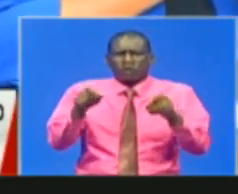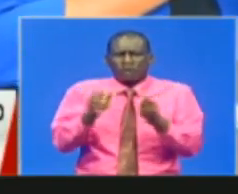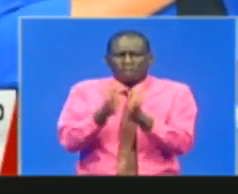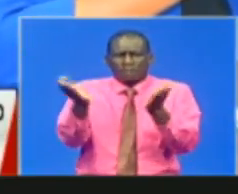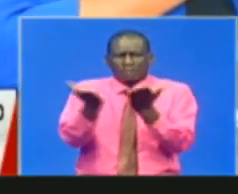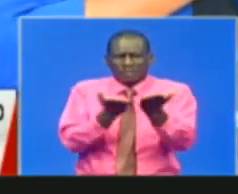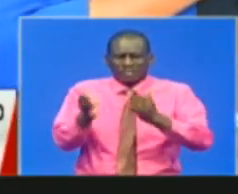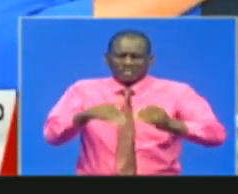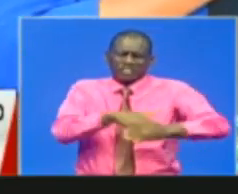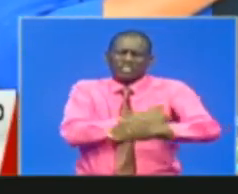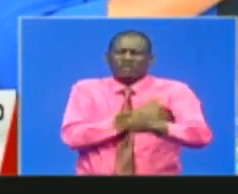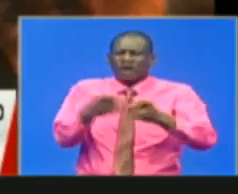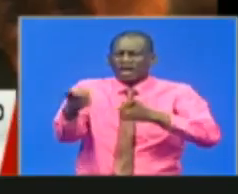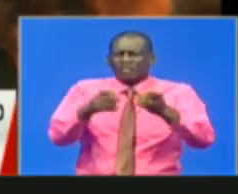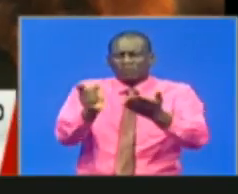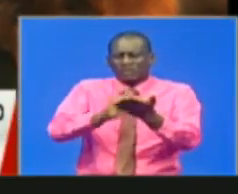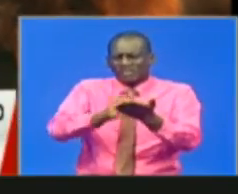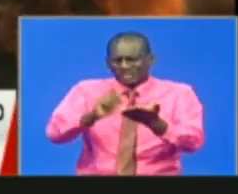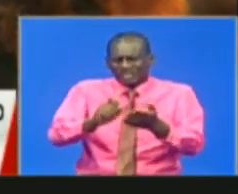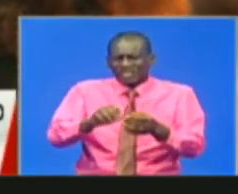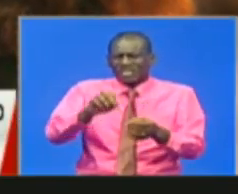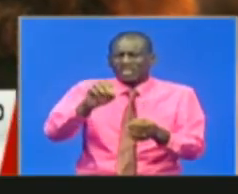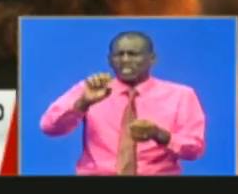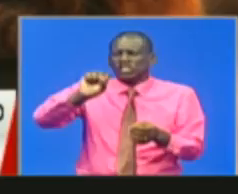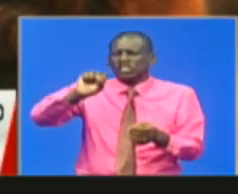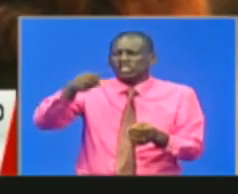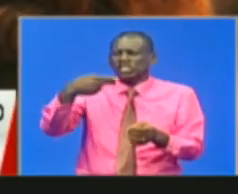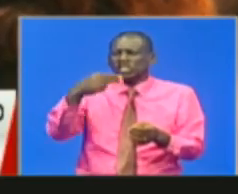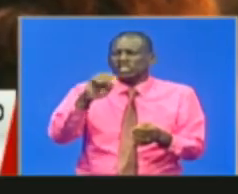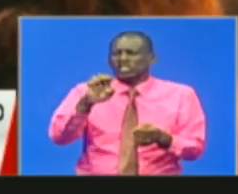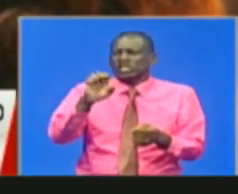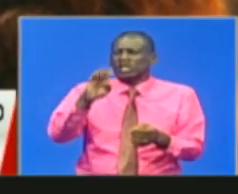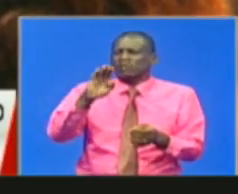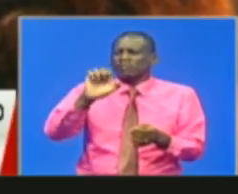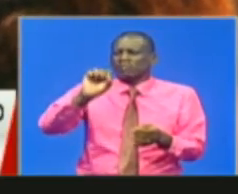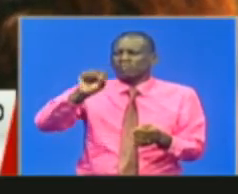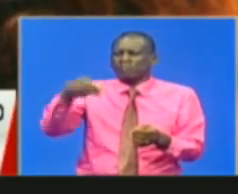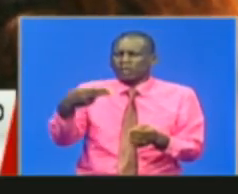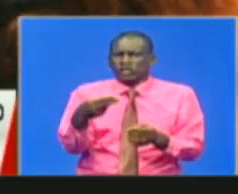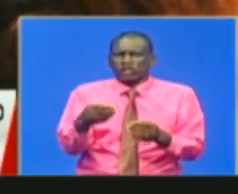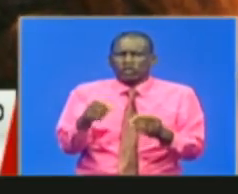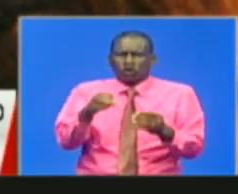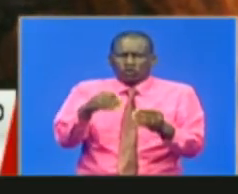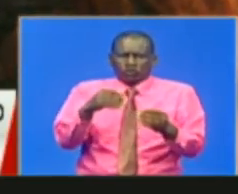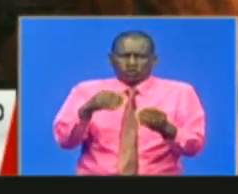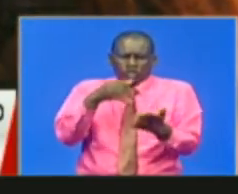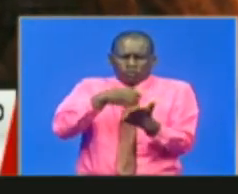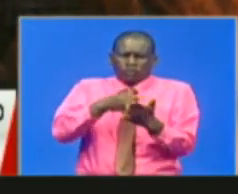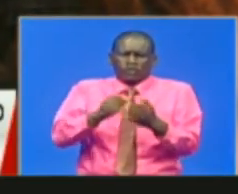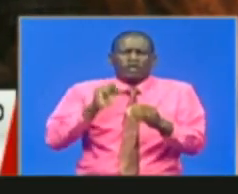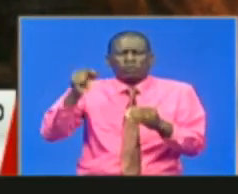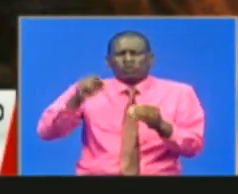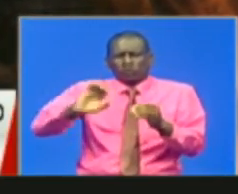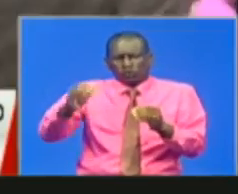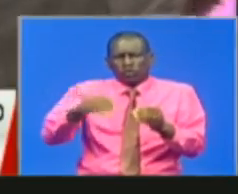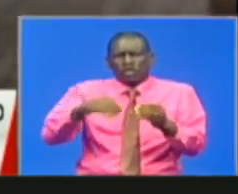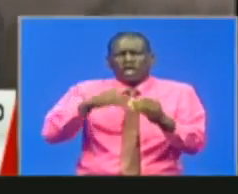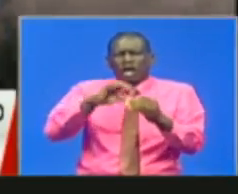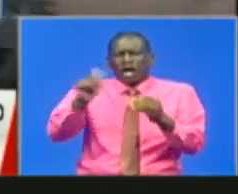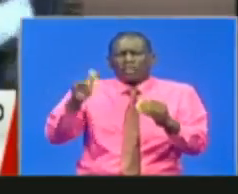Chief Administrative Secretary Rachel Shebesh of playing politics in the county instead of focusing on her